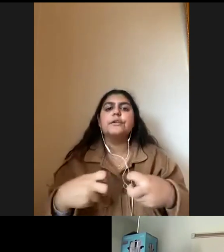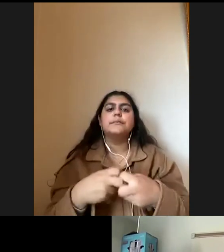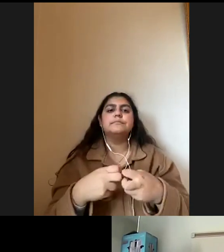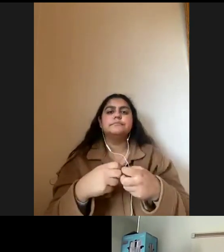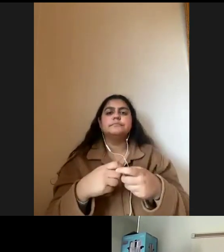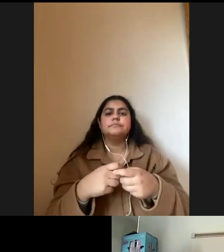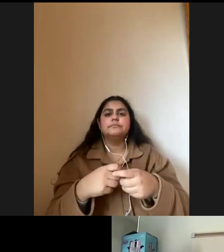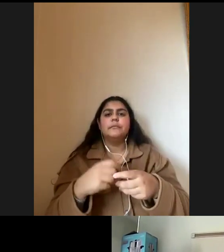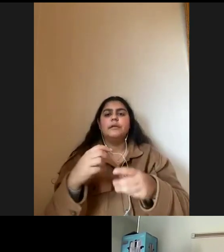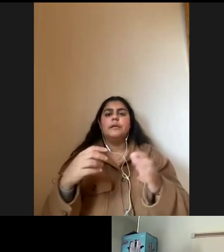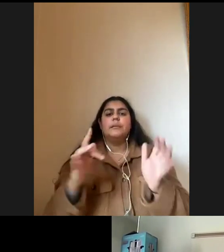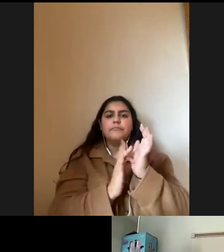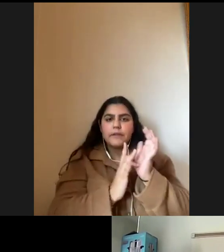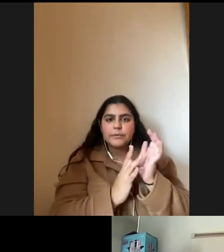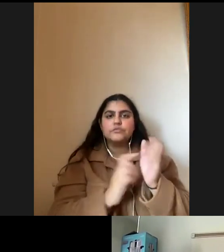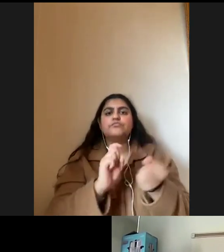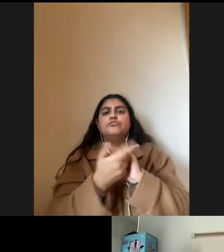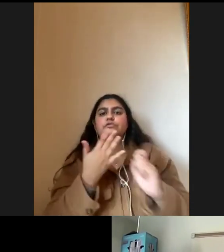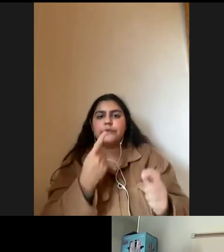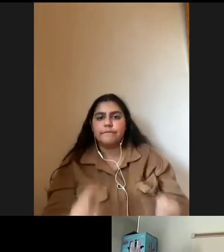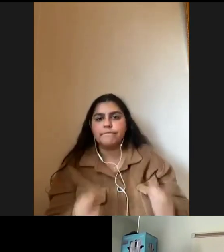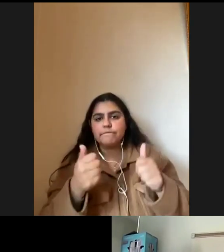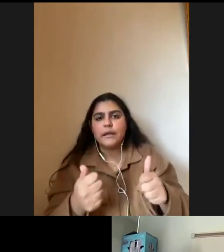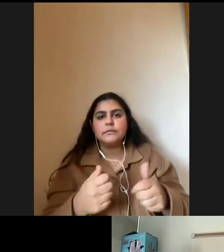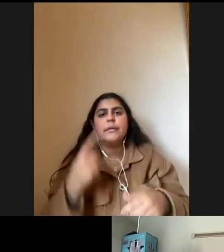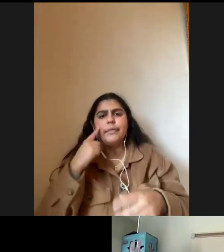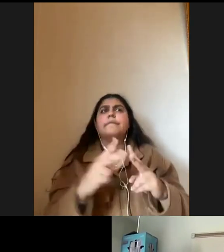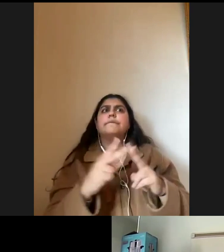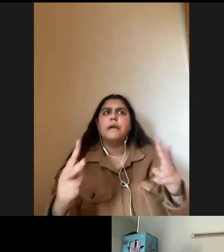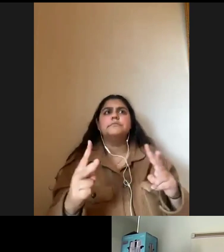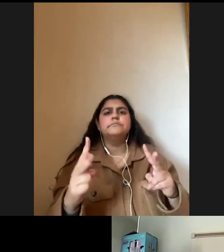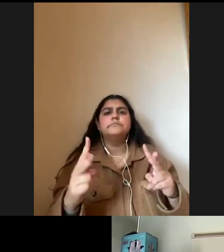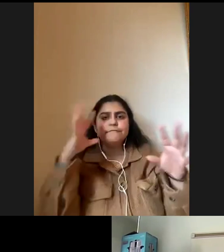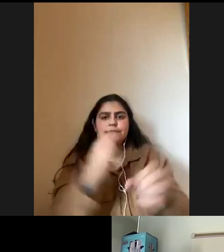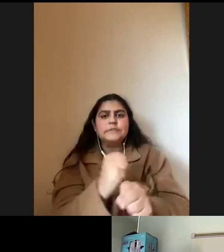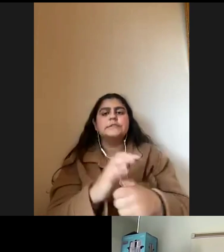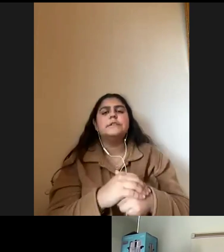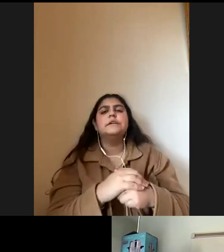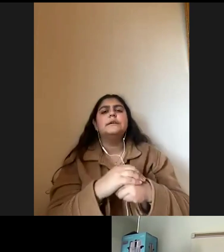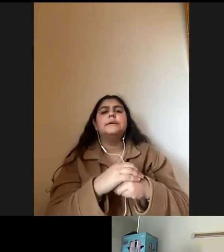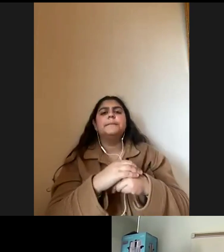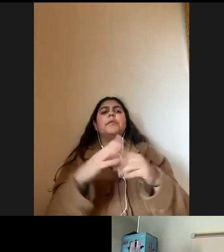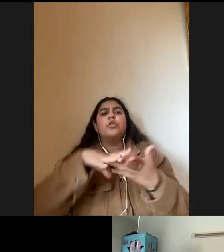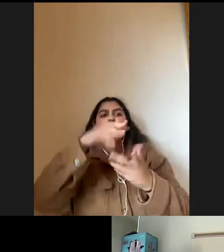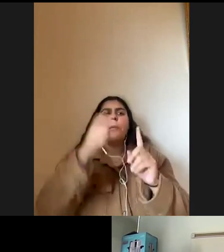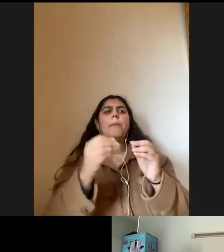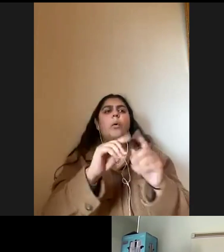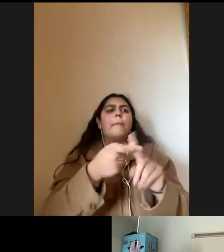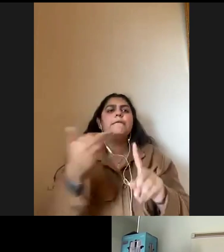being venomous, changing colors really fast. I think they're just really fascinating. And learning more about fish is just kind of enriching in